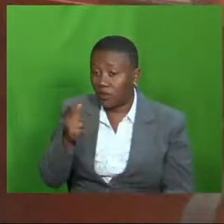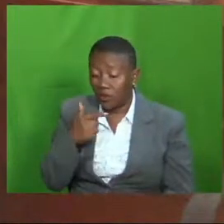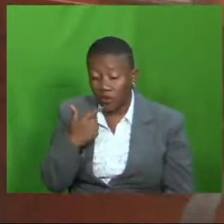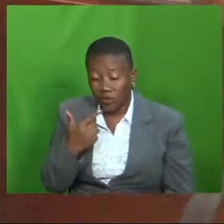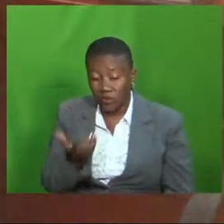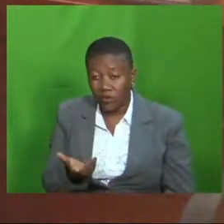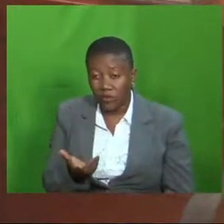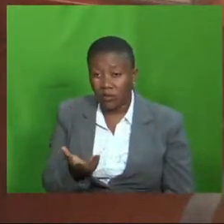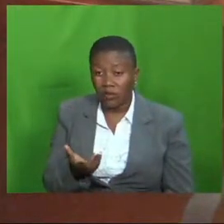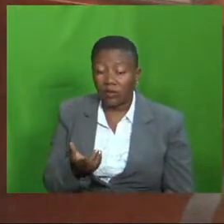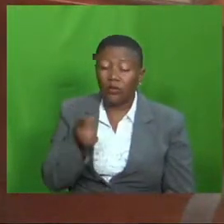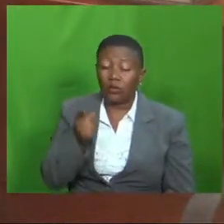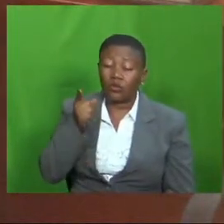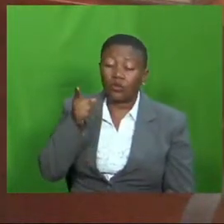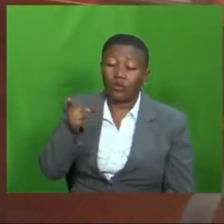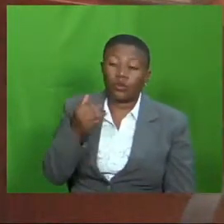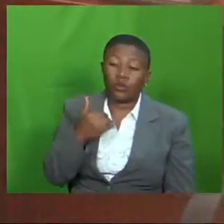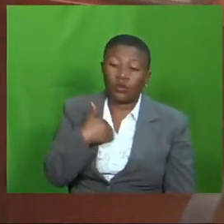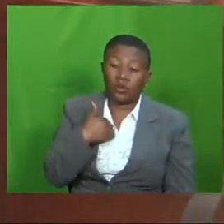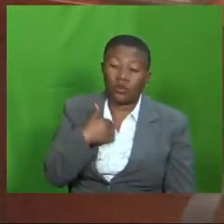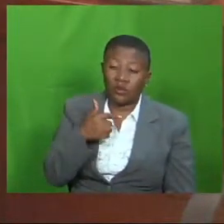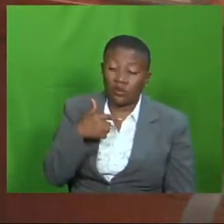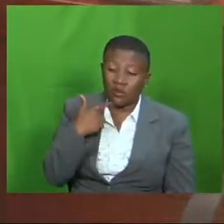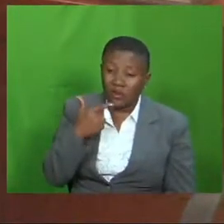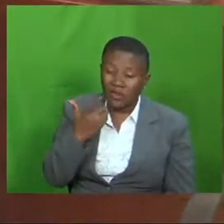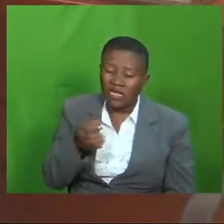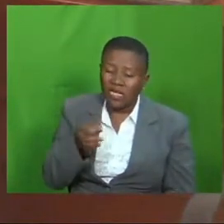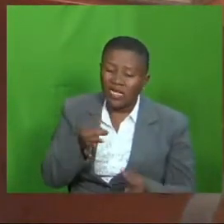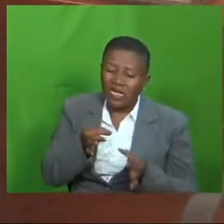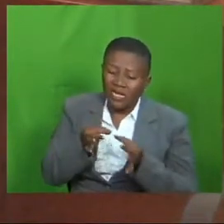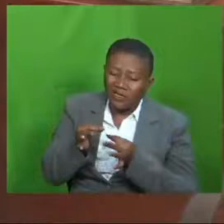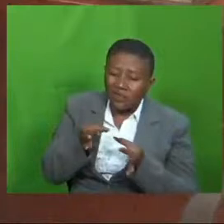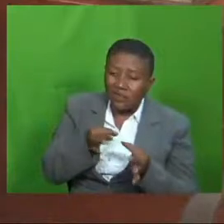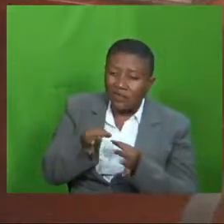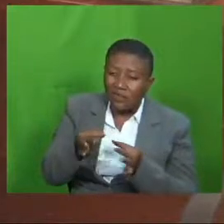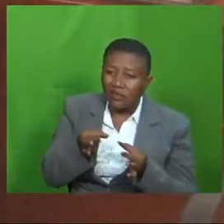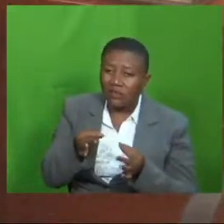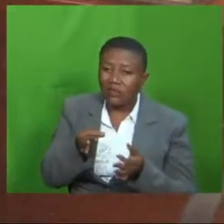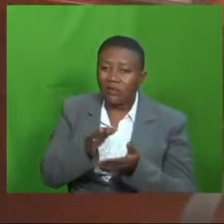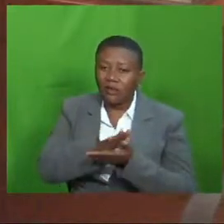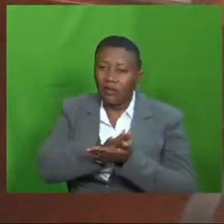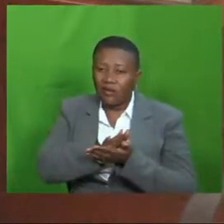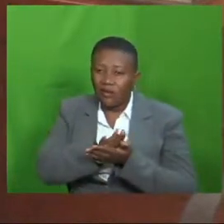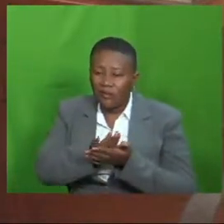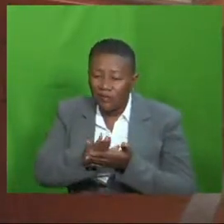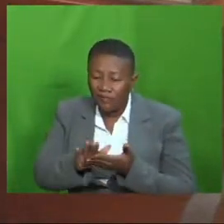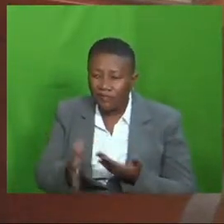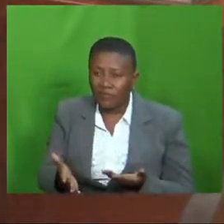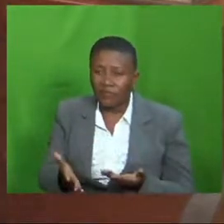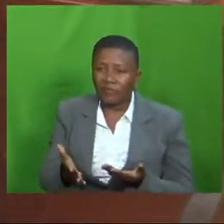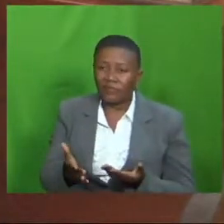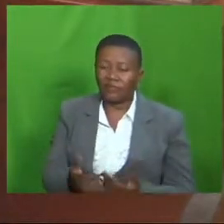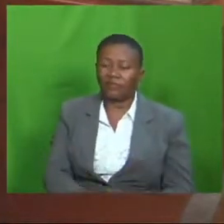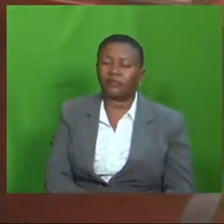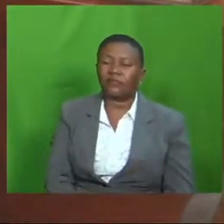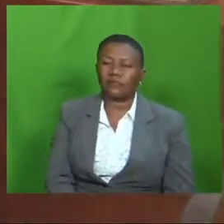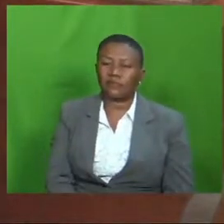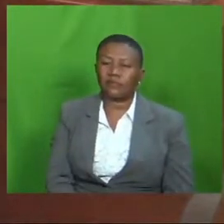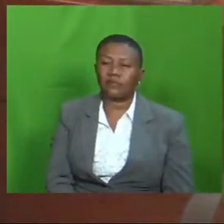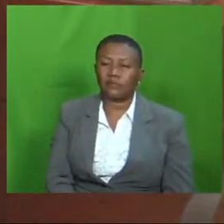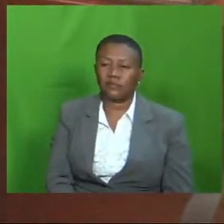You have sent us on a very labyrinthine, tortuous and torturous journey.